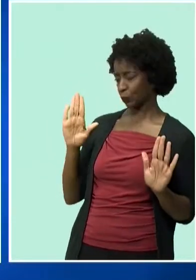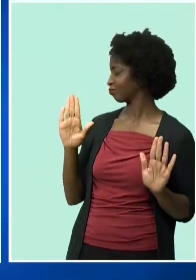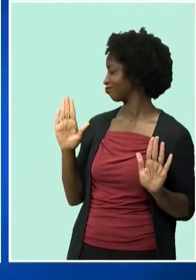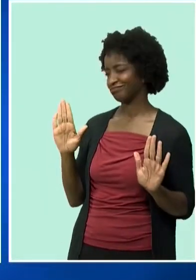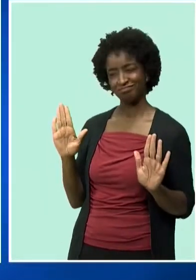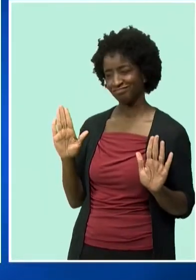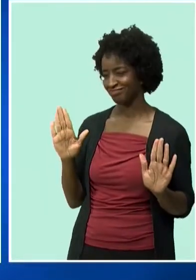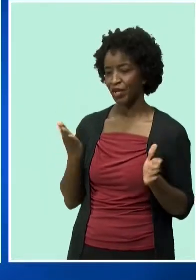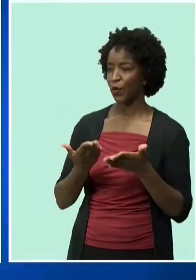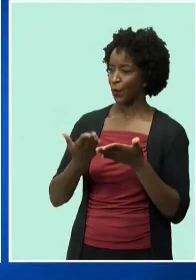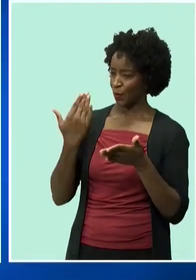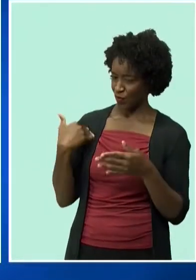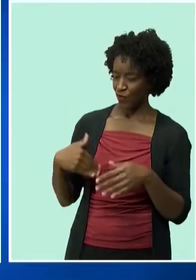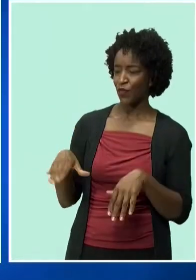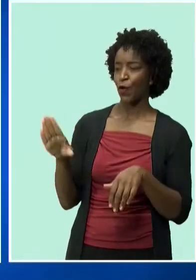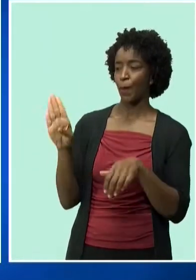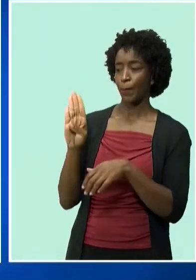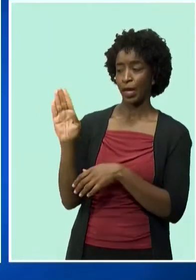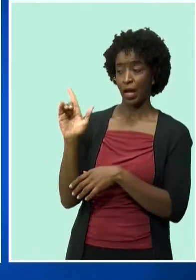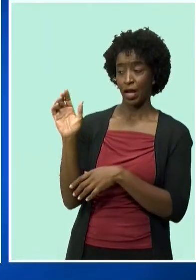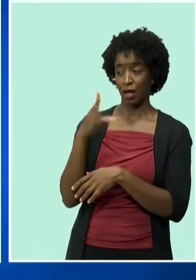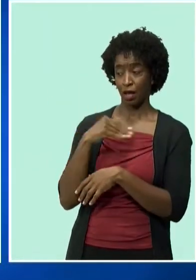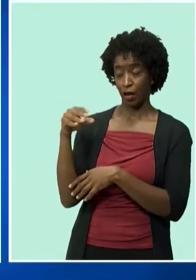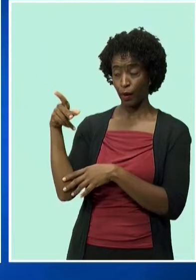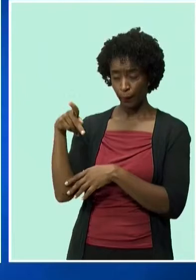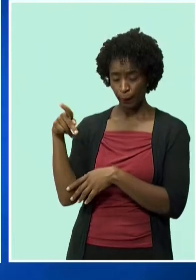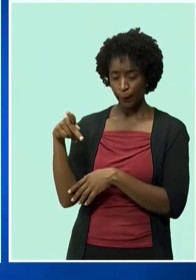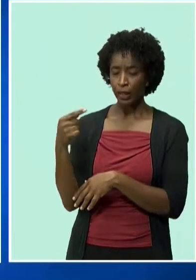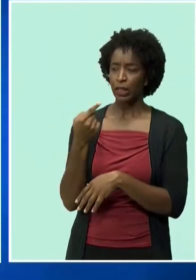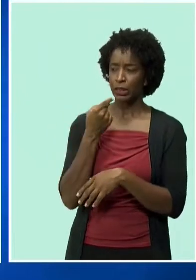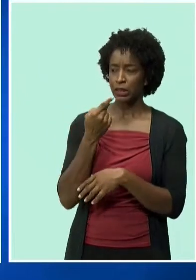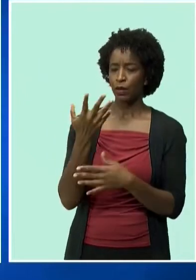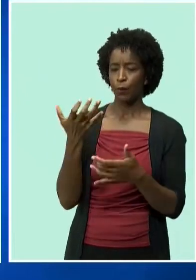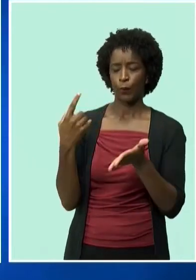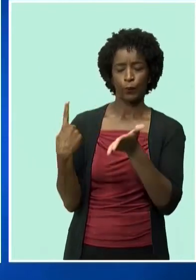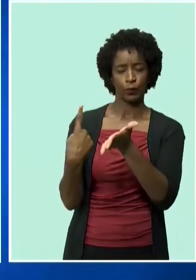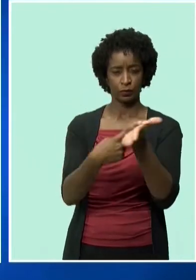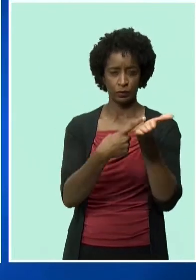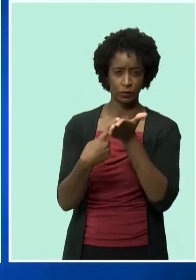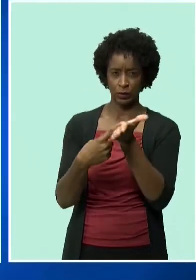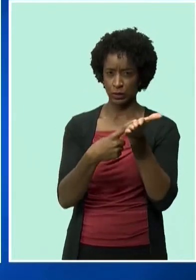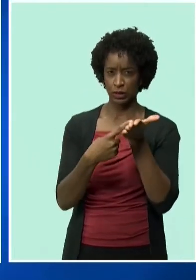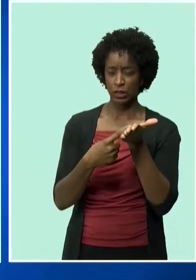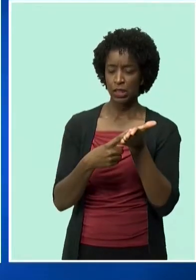list. Therefore, the issue cannot be a surprise to any intervener.